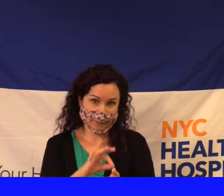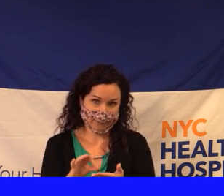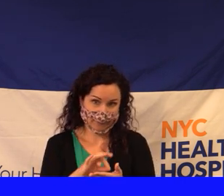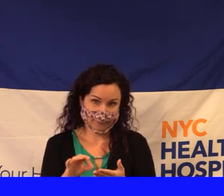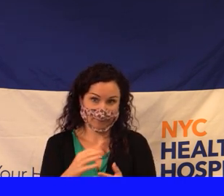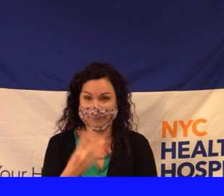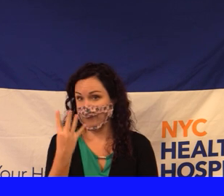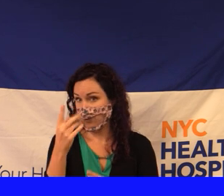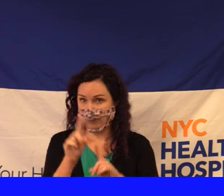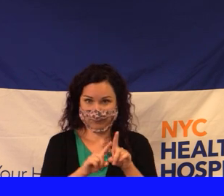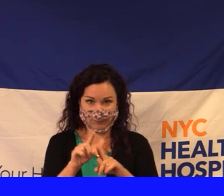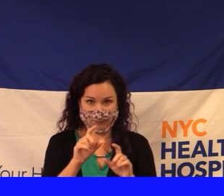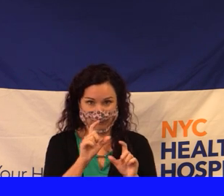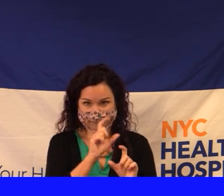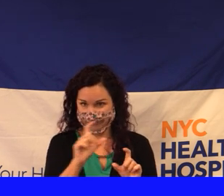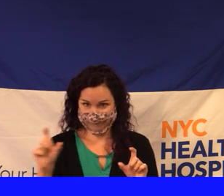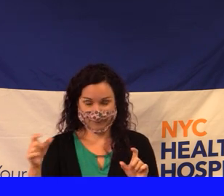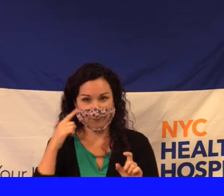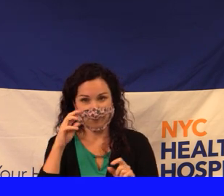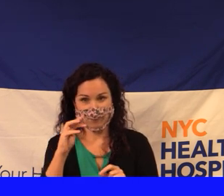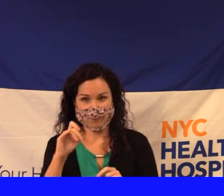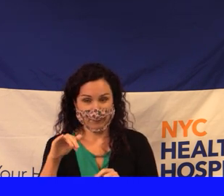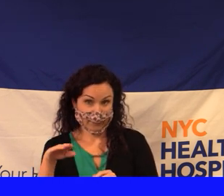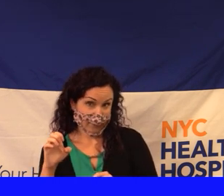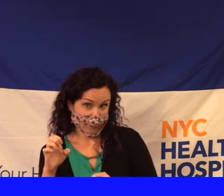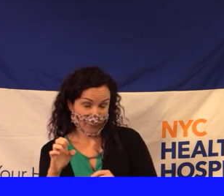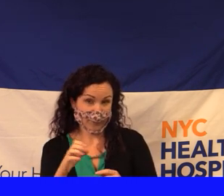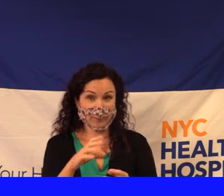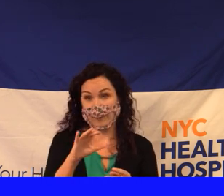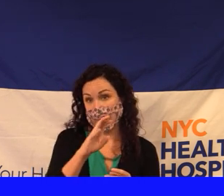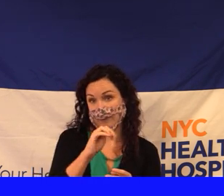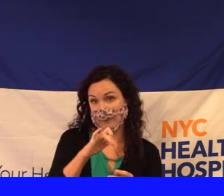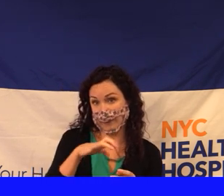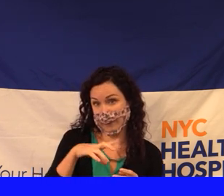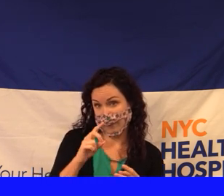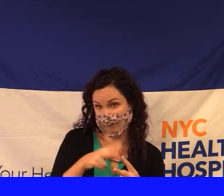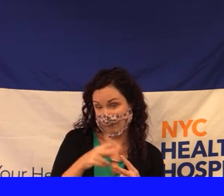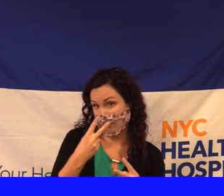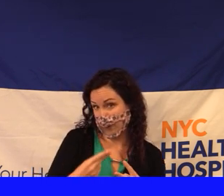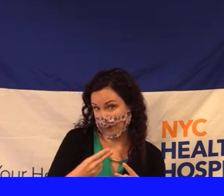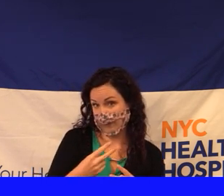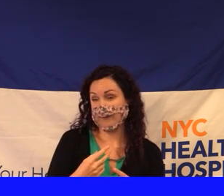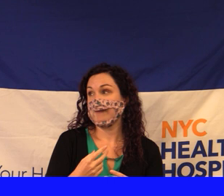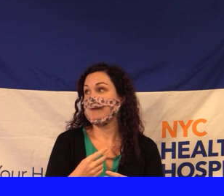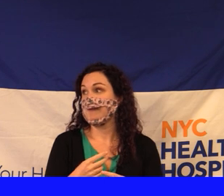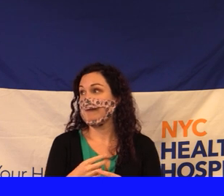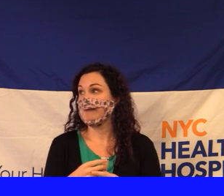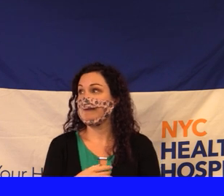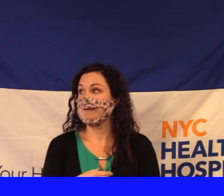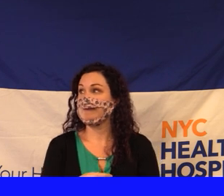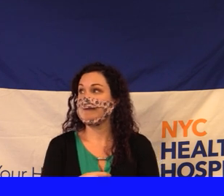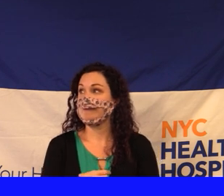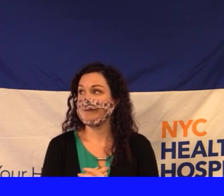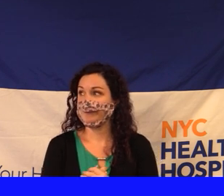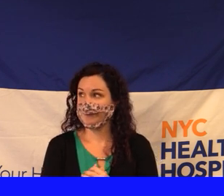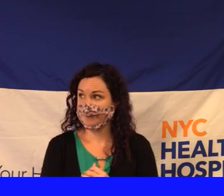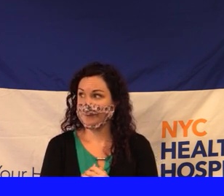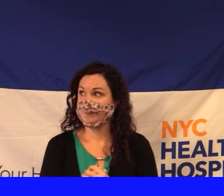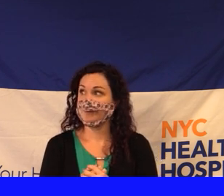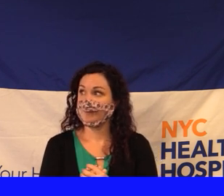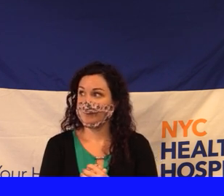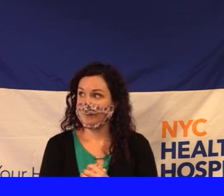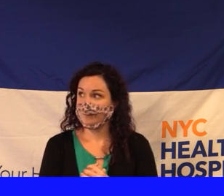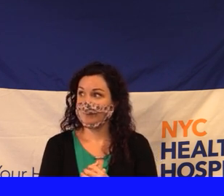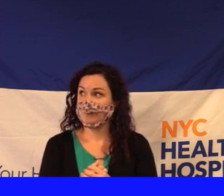stars for Medicare quality and Medicaid. So for stars 2021,